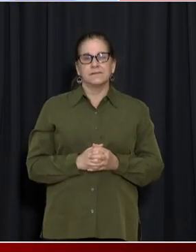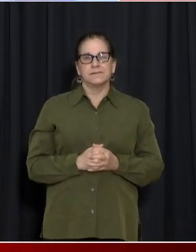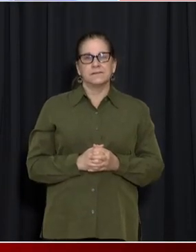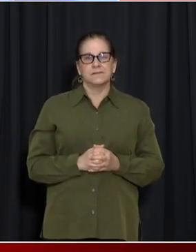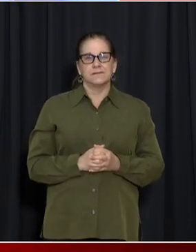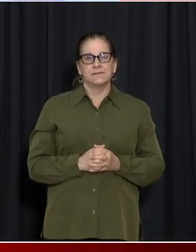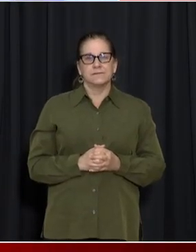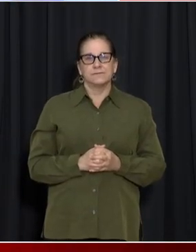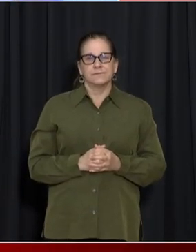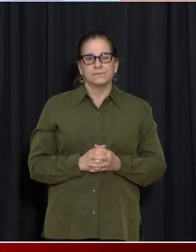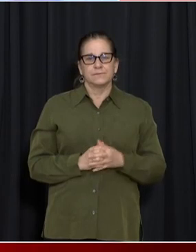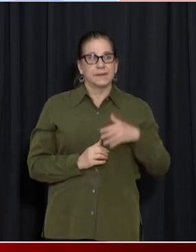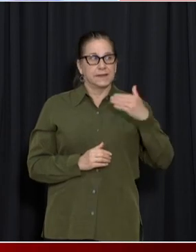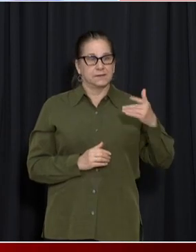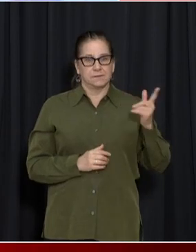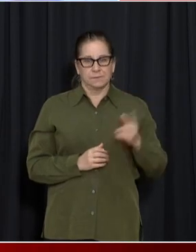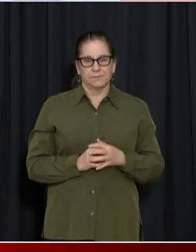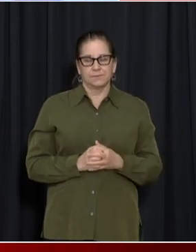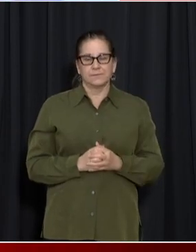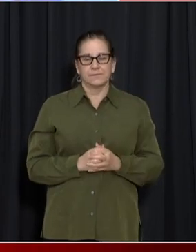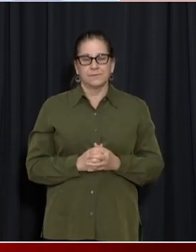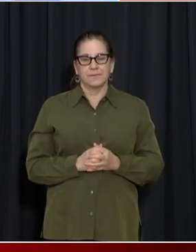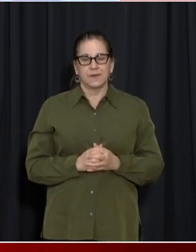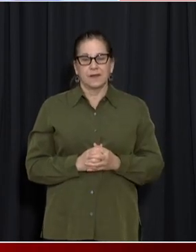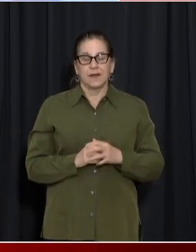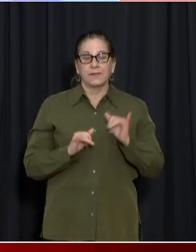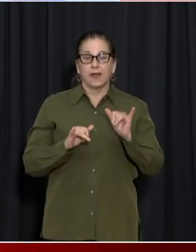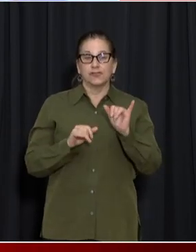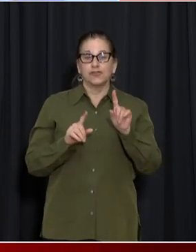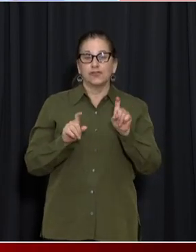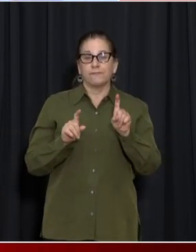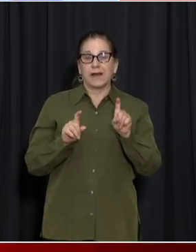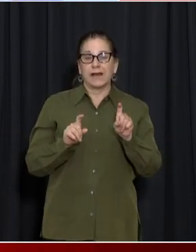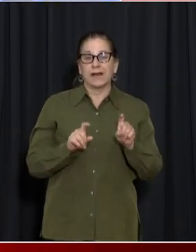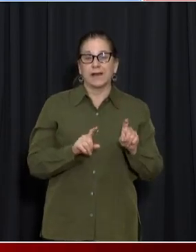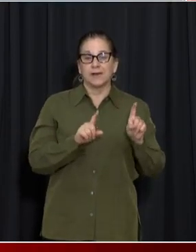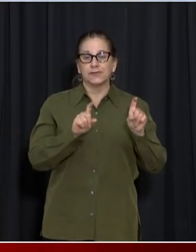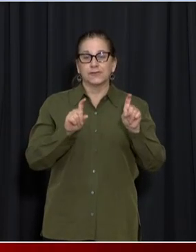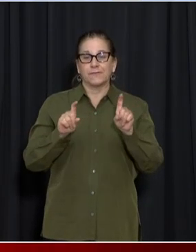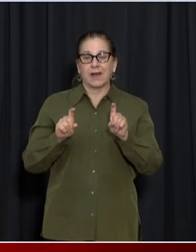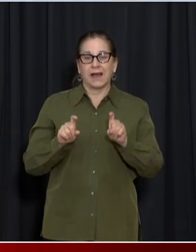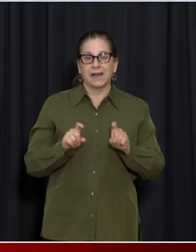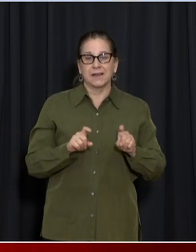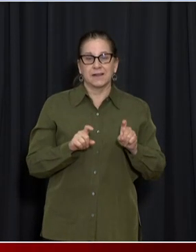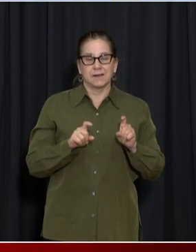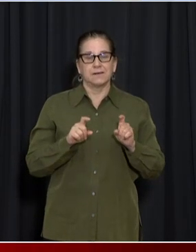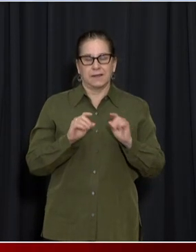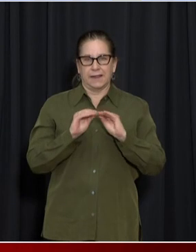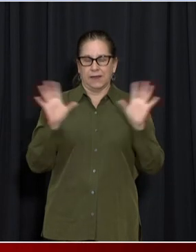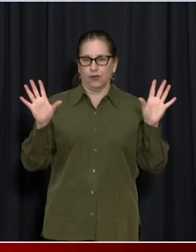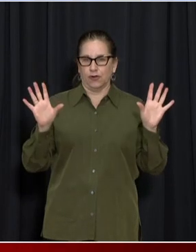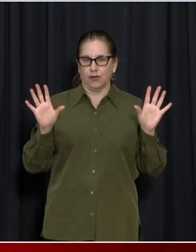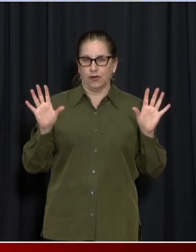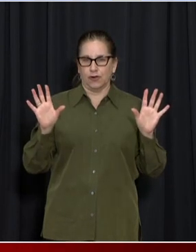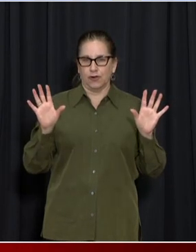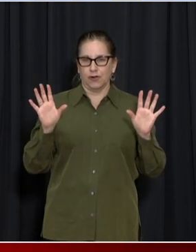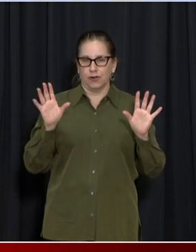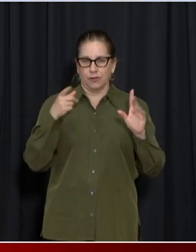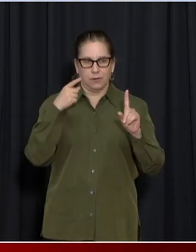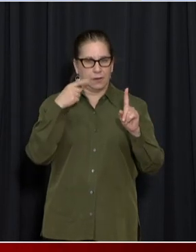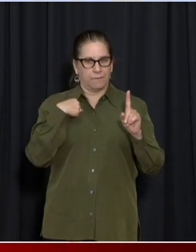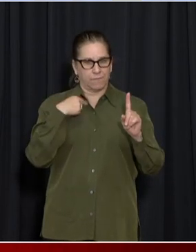Through the survey, we heard some unusually clear messages, which also aligned with 85%